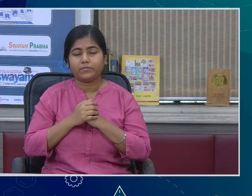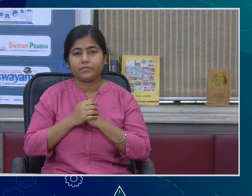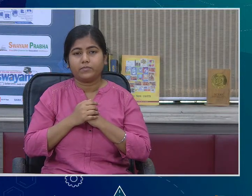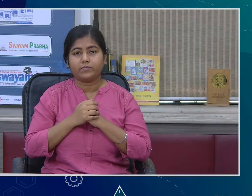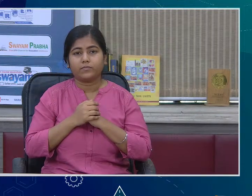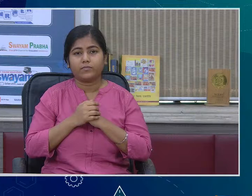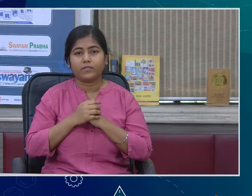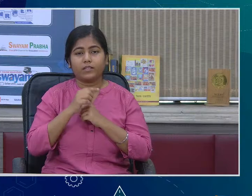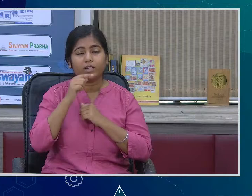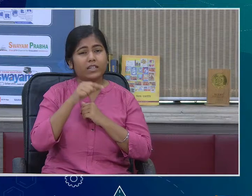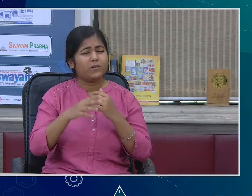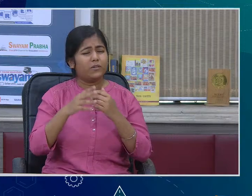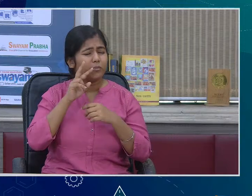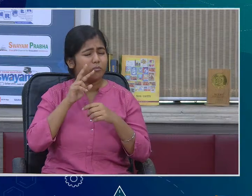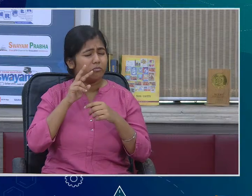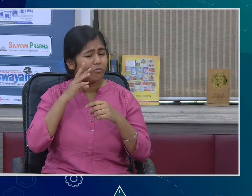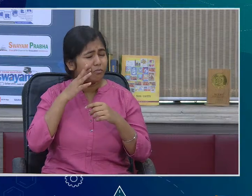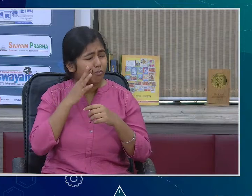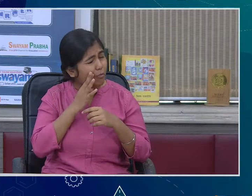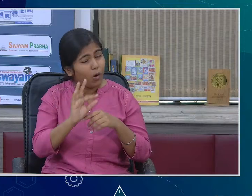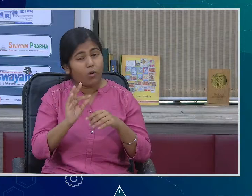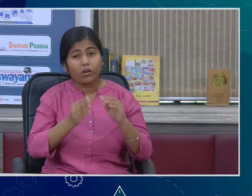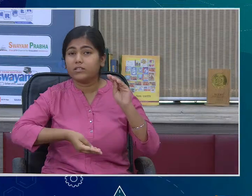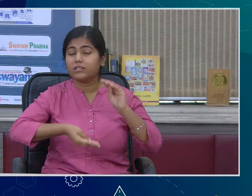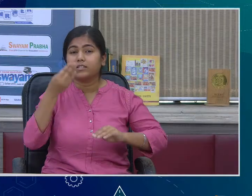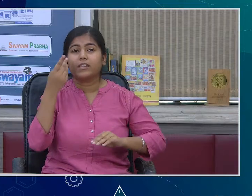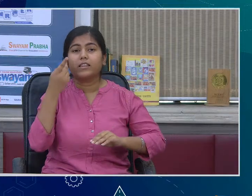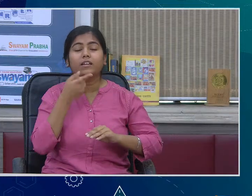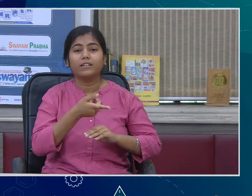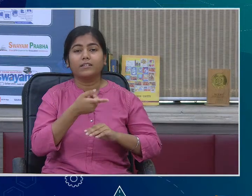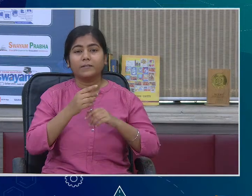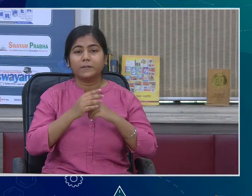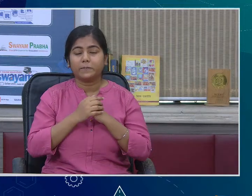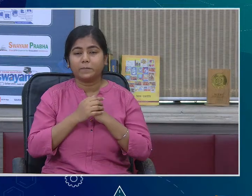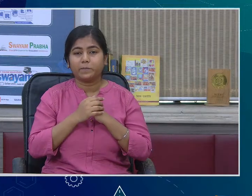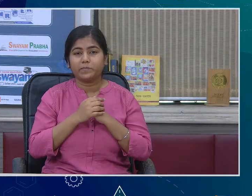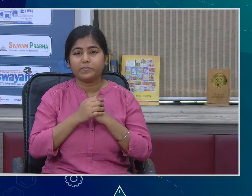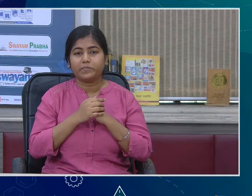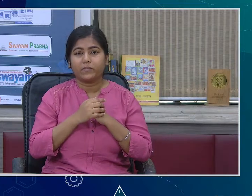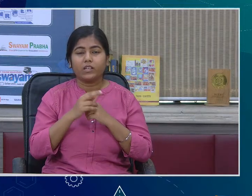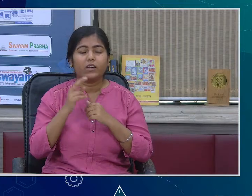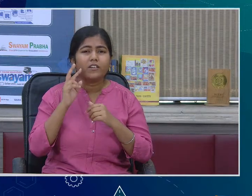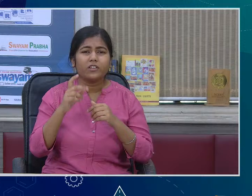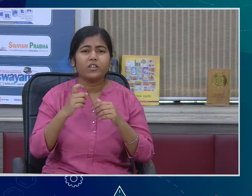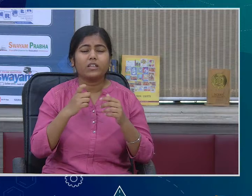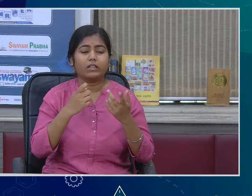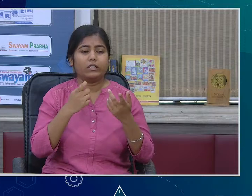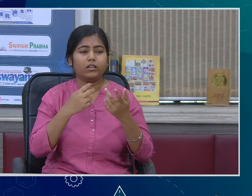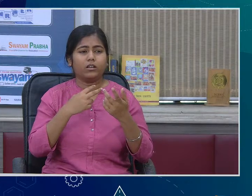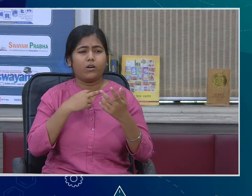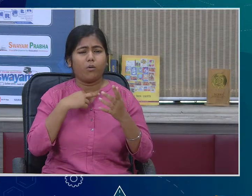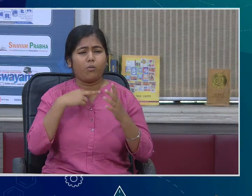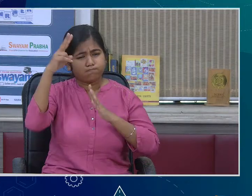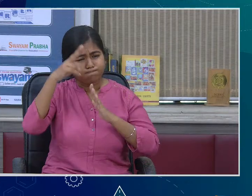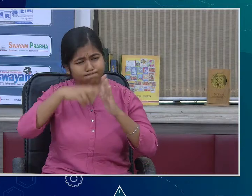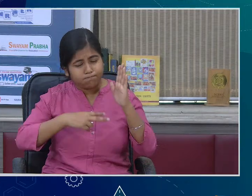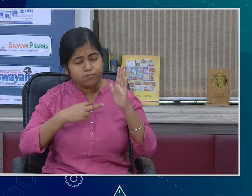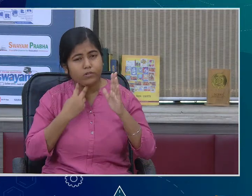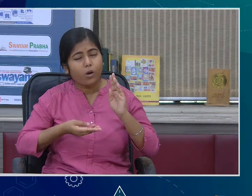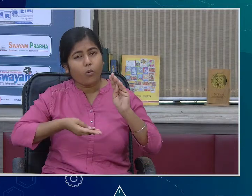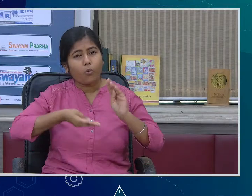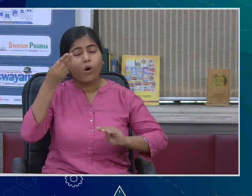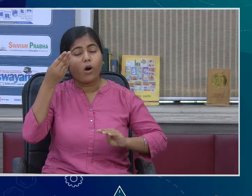is very, very important. Why so? Because actually I can say read aloud is important for everyone,